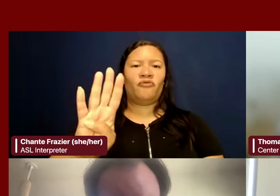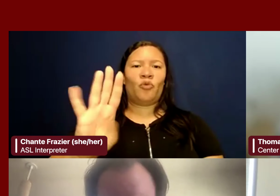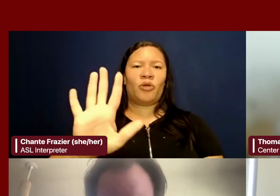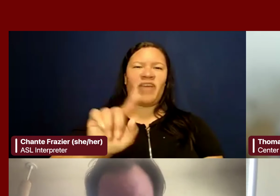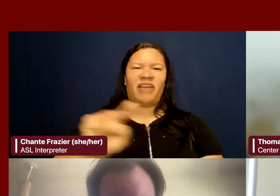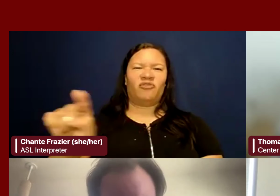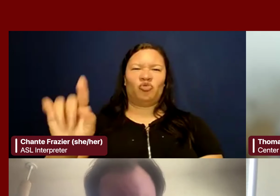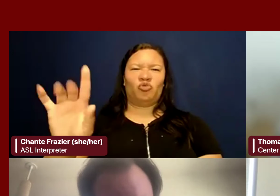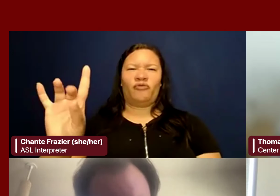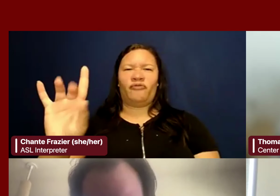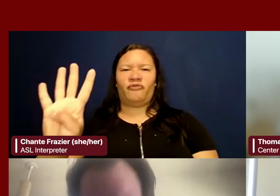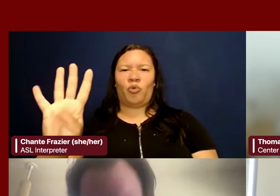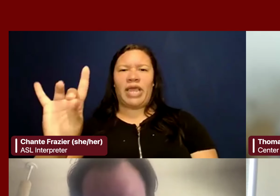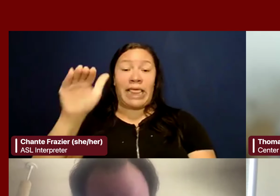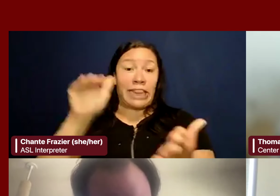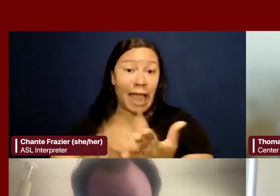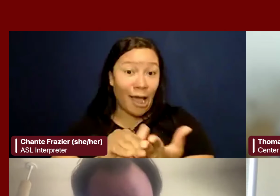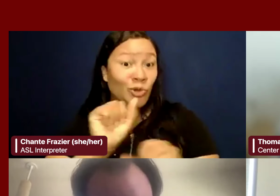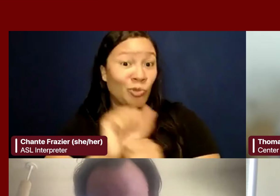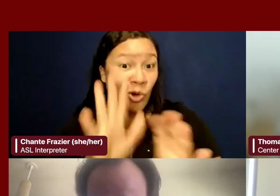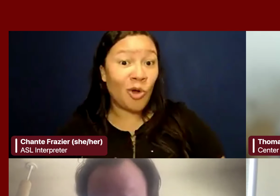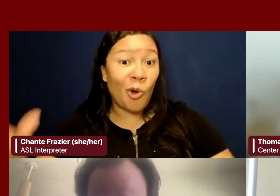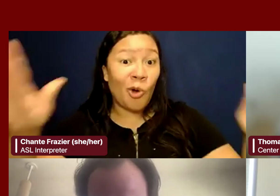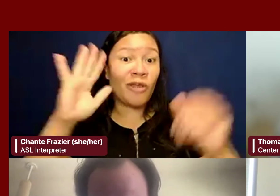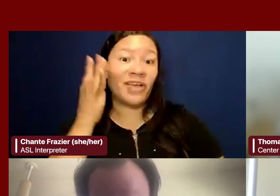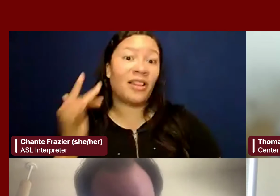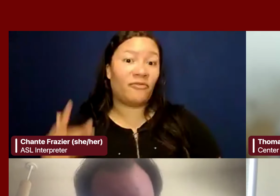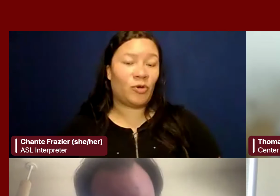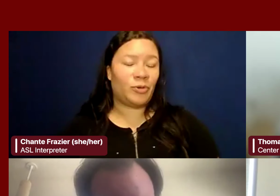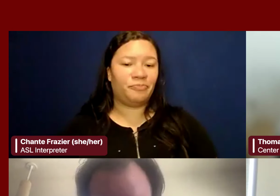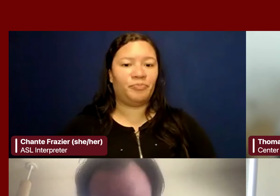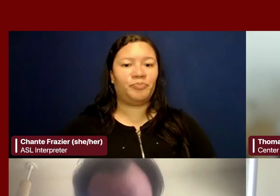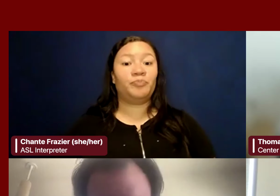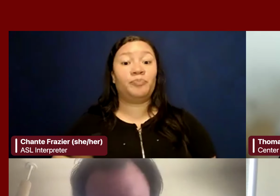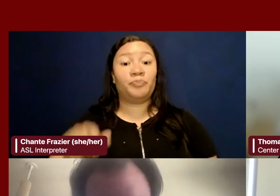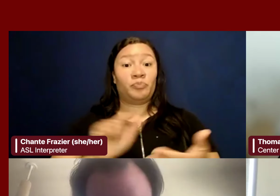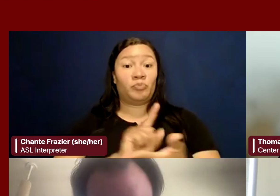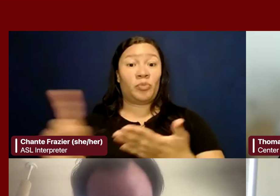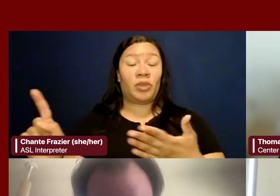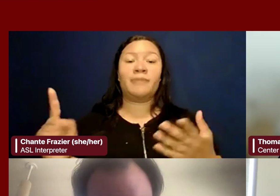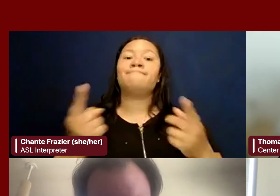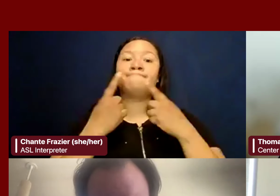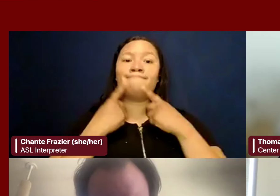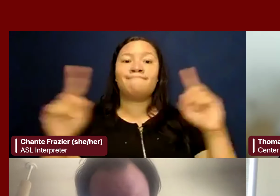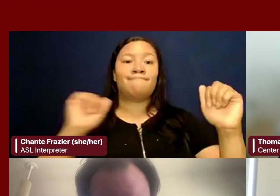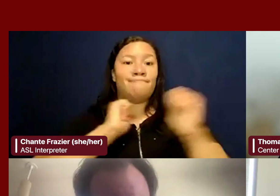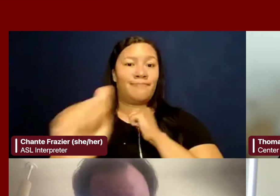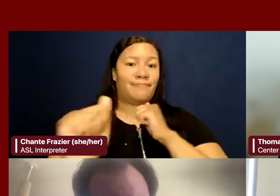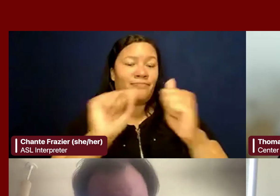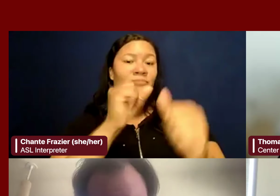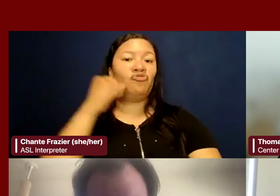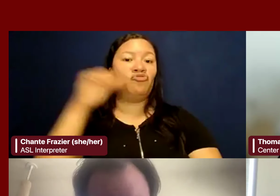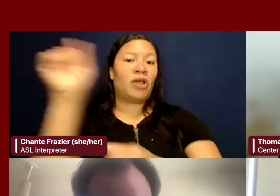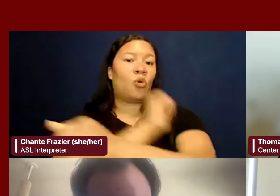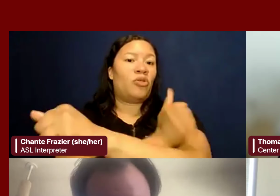the state. And this week, we passed a strike authorization vote.